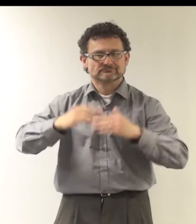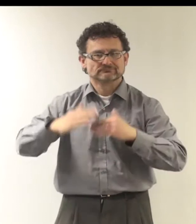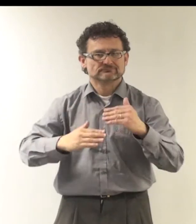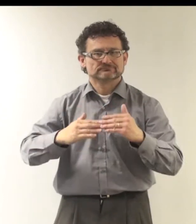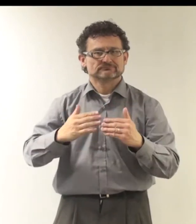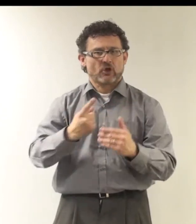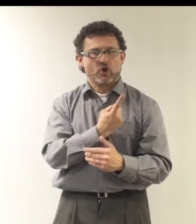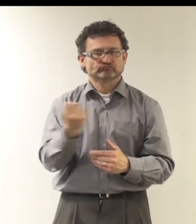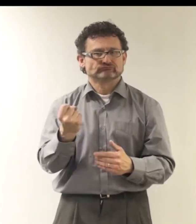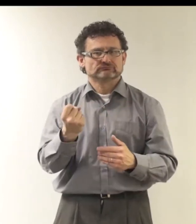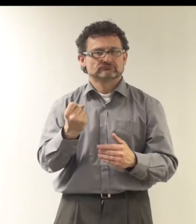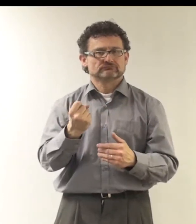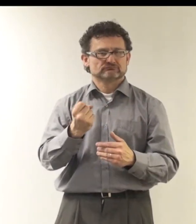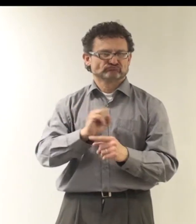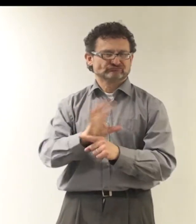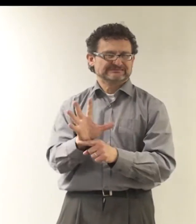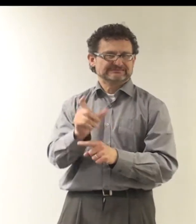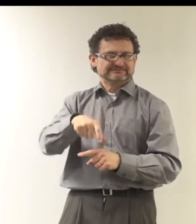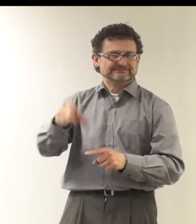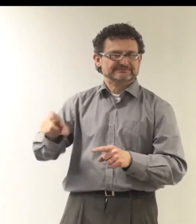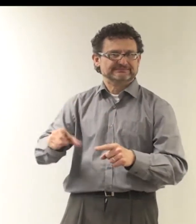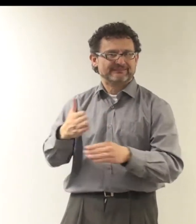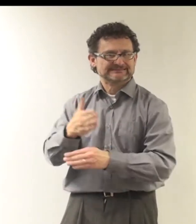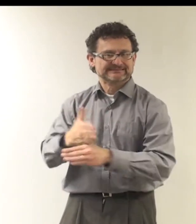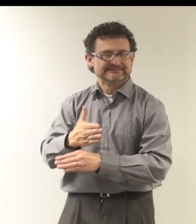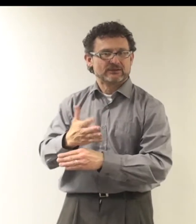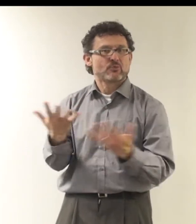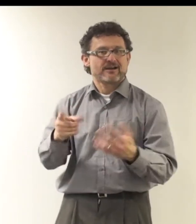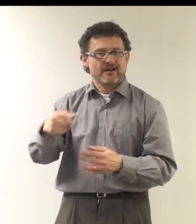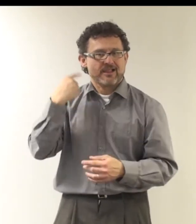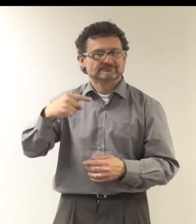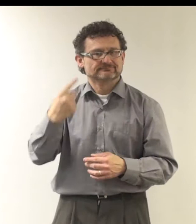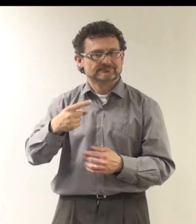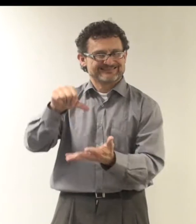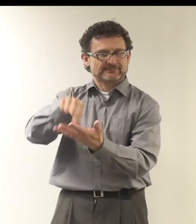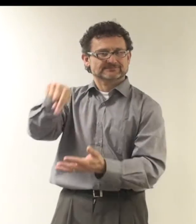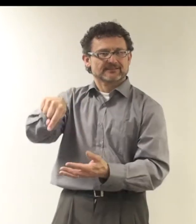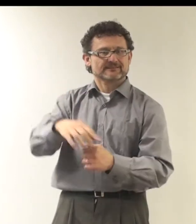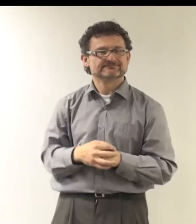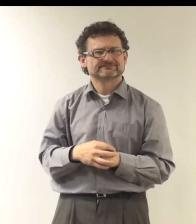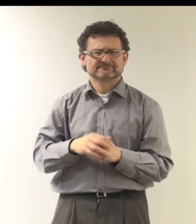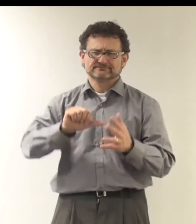Now, I've also, of course, returned the favour and told him that I'd find him a job if I get elected as mayor.